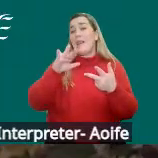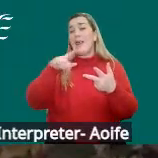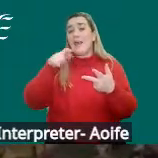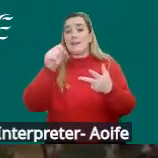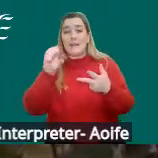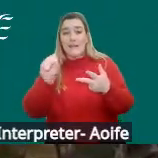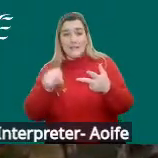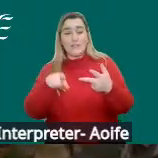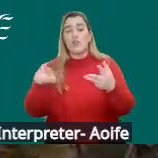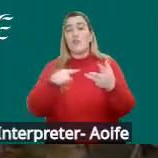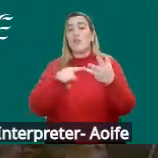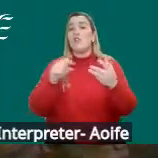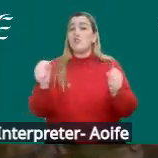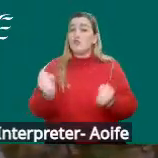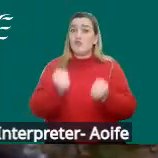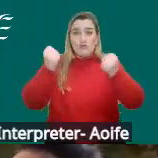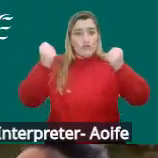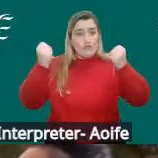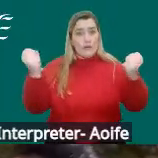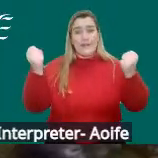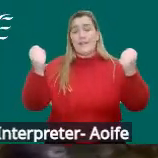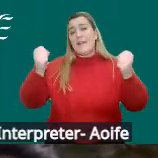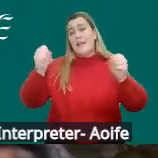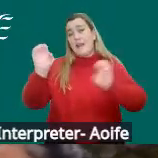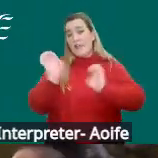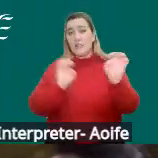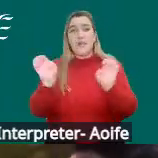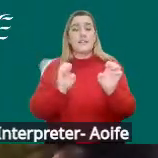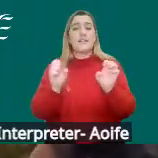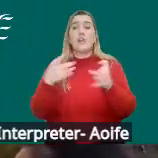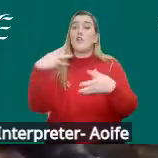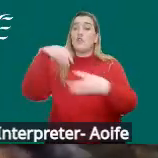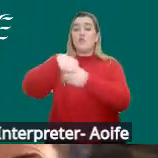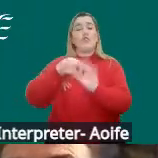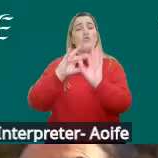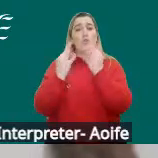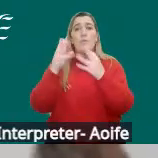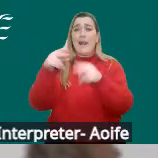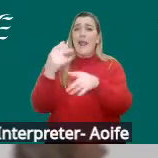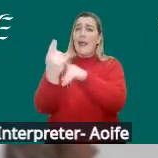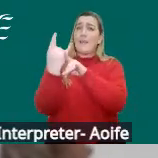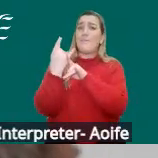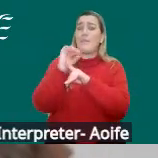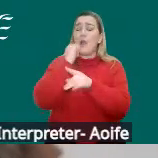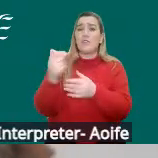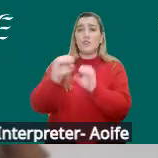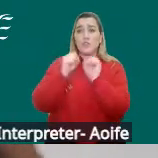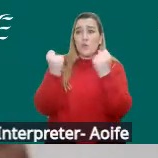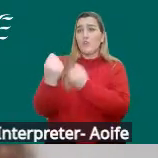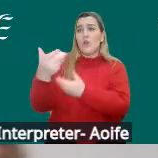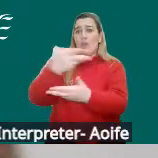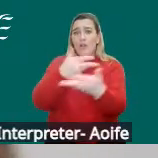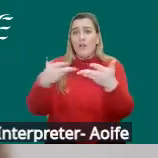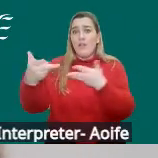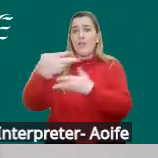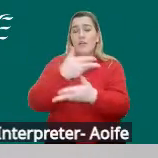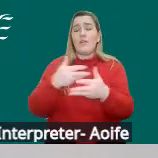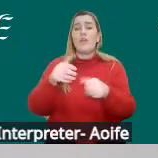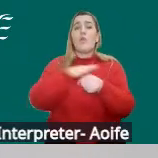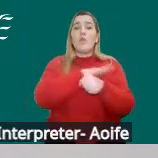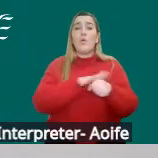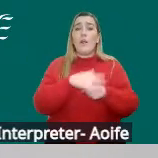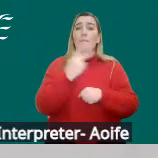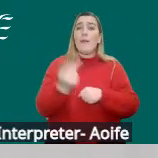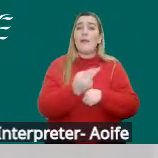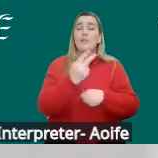Joining a group can also support us when starting to change our physical activity levels. The local sports partnerships in Limerick, Clare and